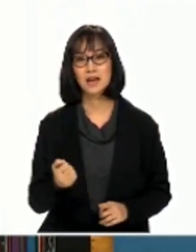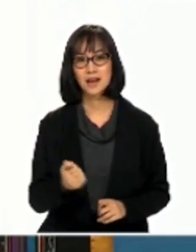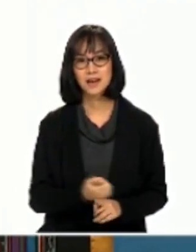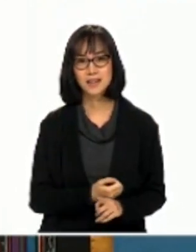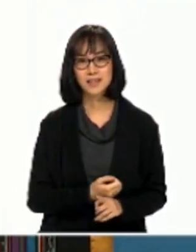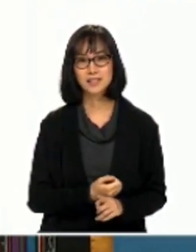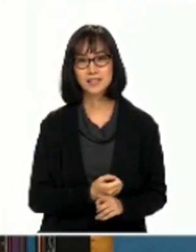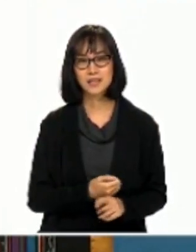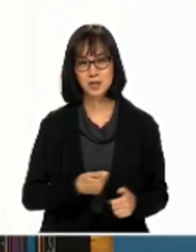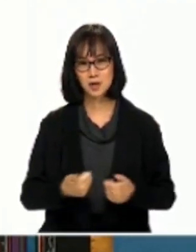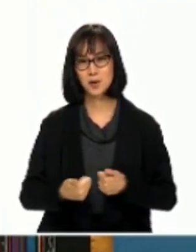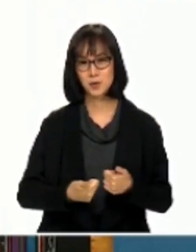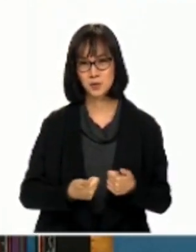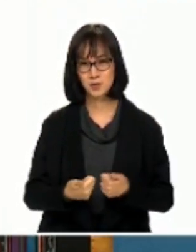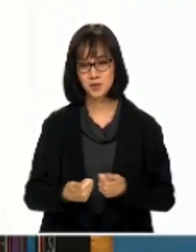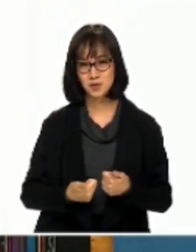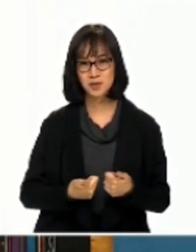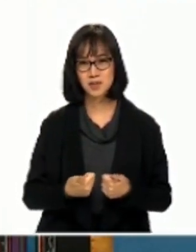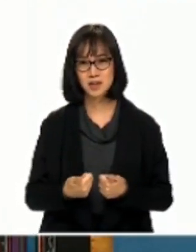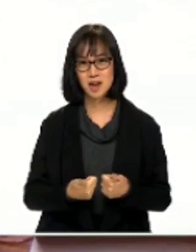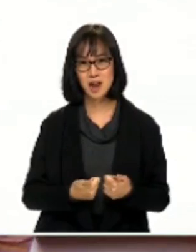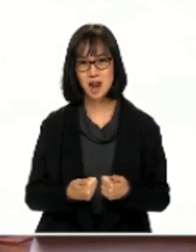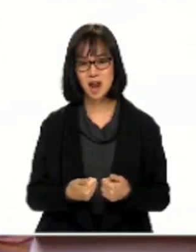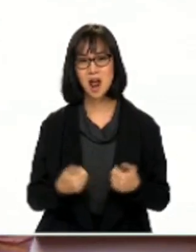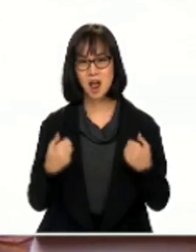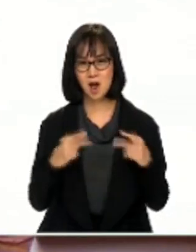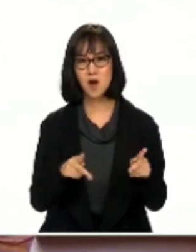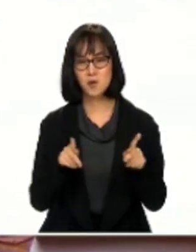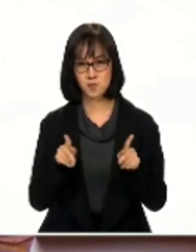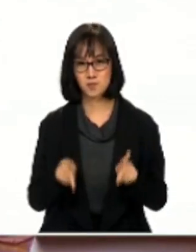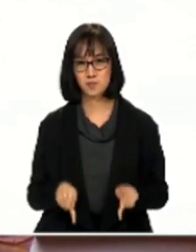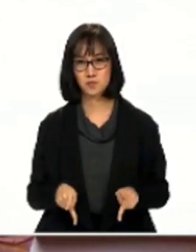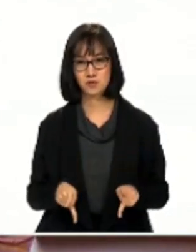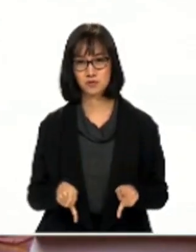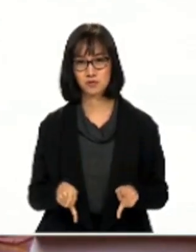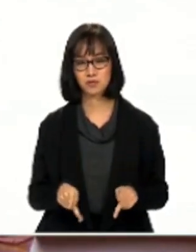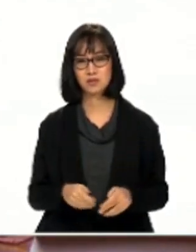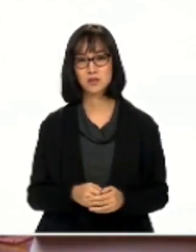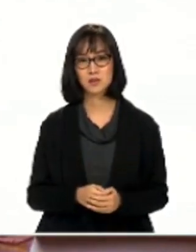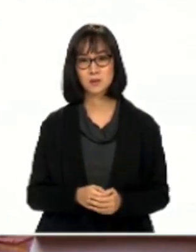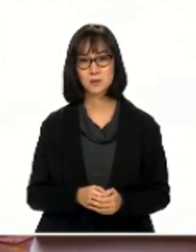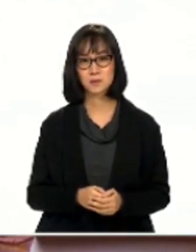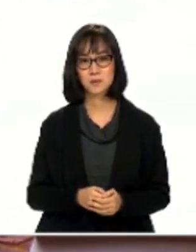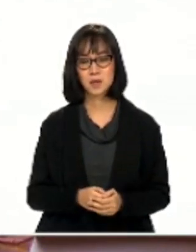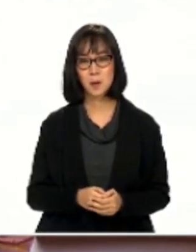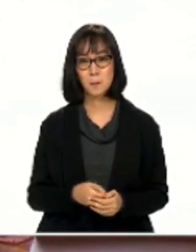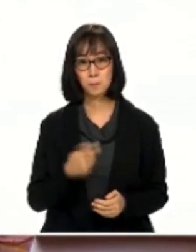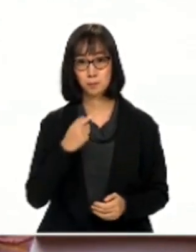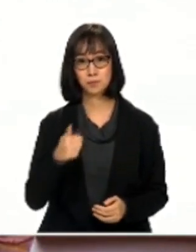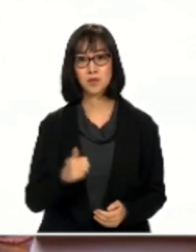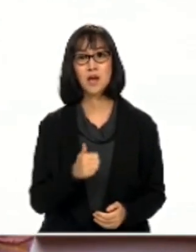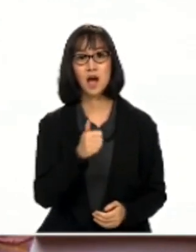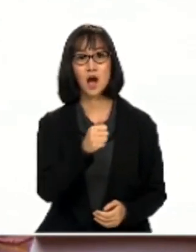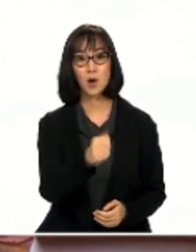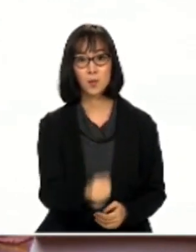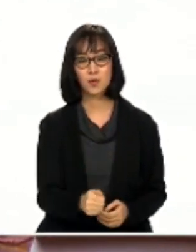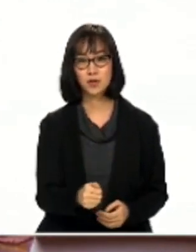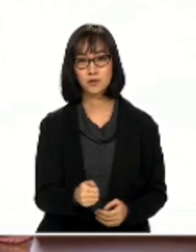dyan. Every administration leaves some of the men because they are appointed on plantilla